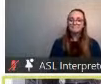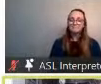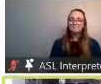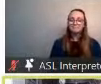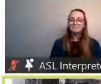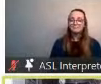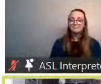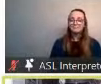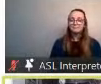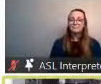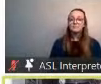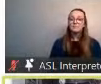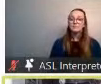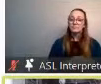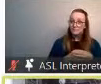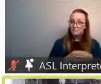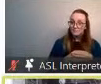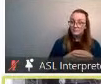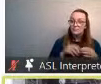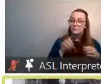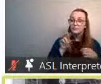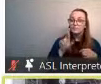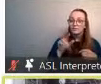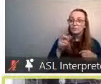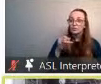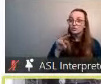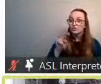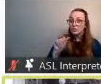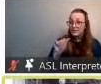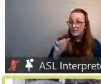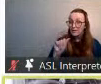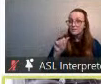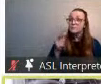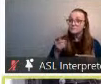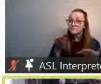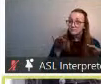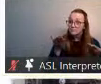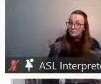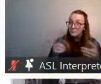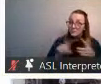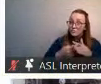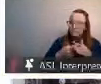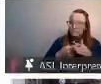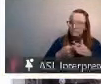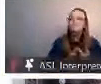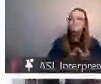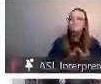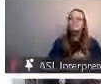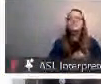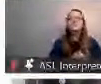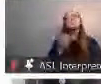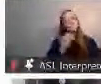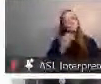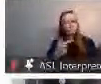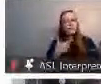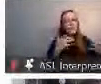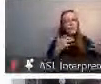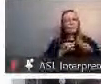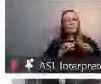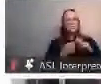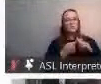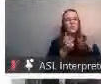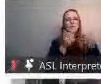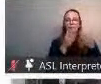Gina, Dr. Gina Firmware, I see you've got your hand raised. Would you like to start us off today? Yeah, to start us off with a